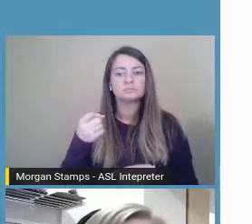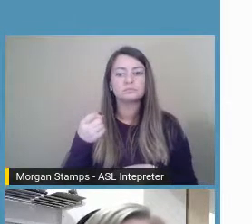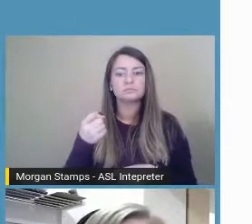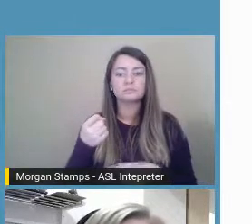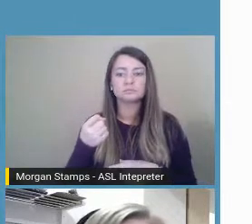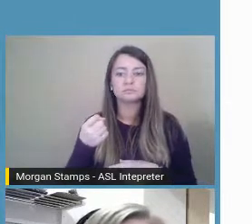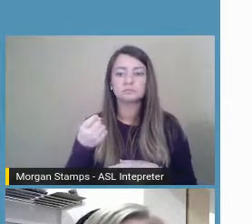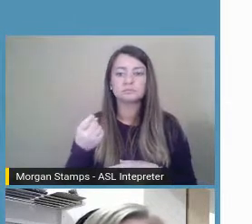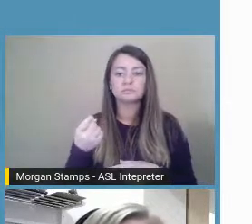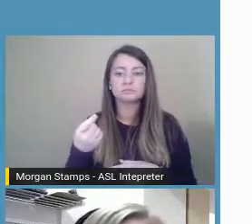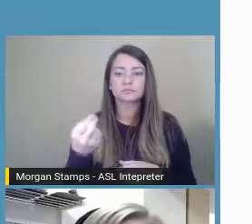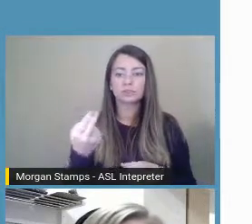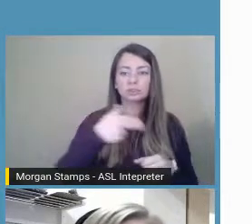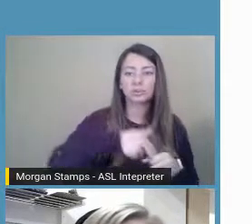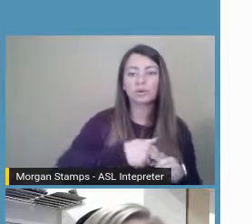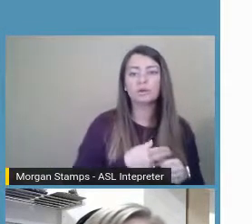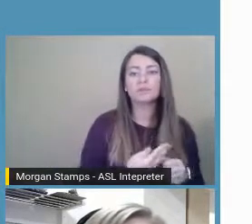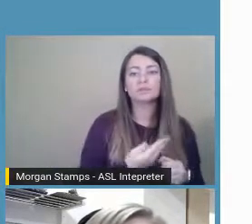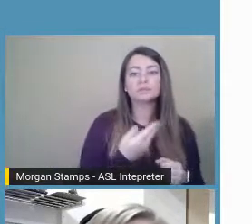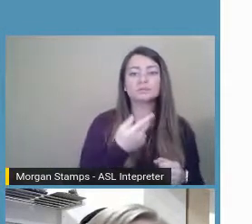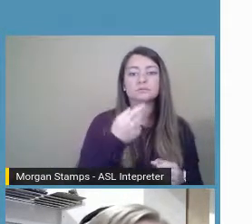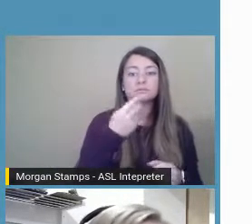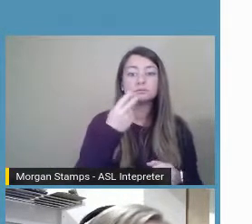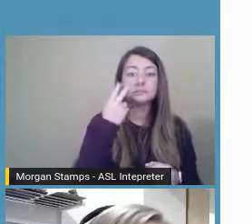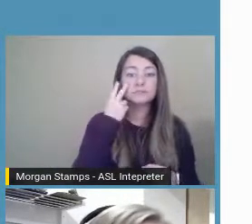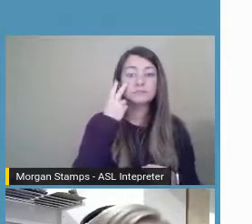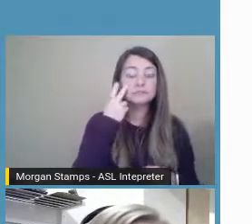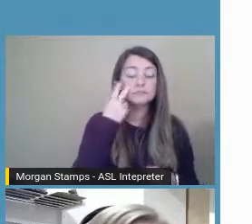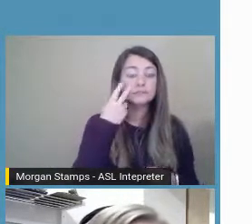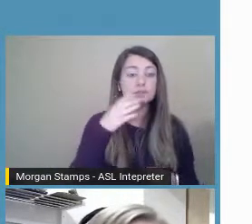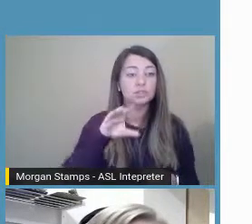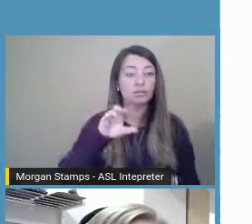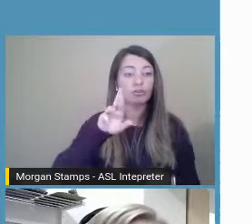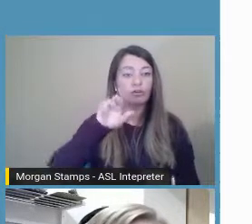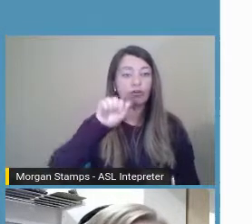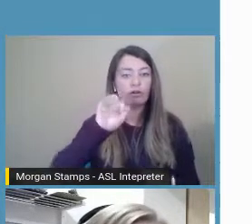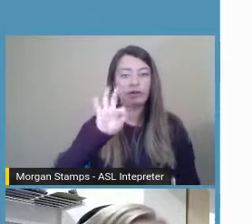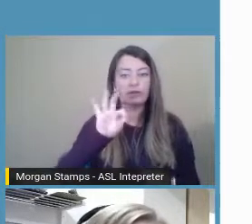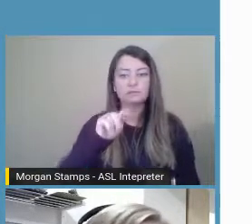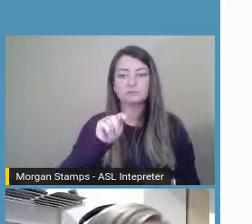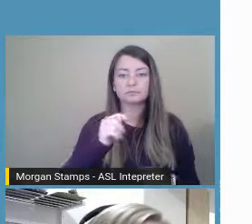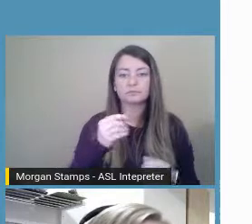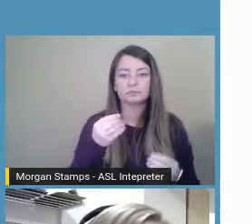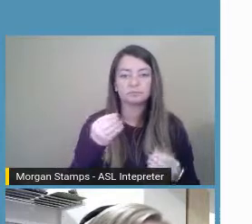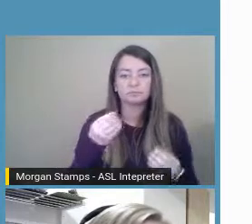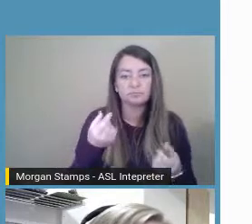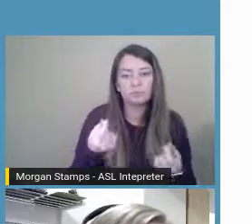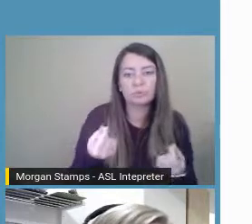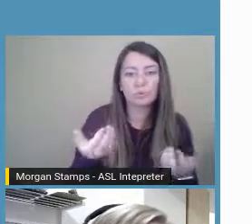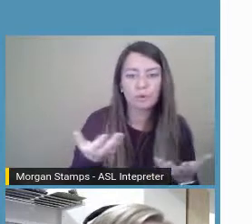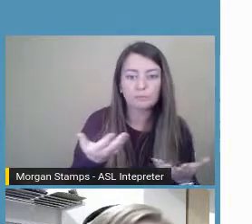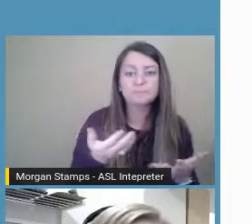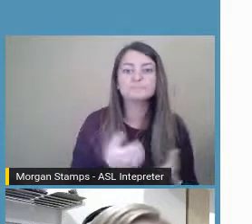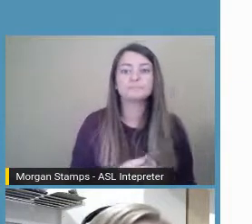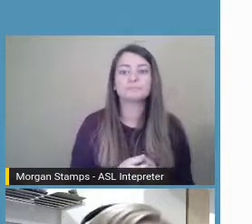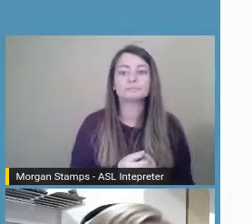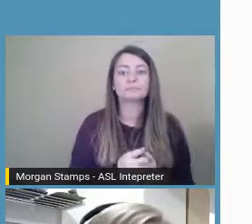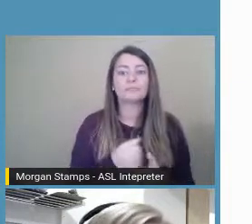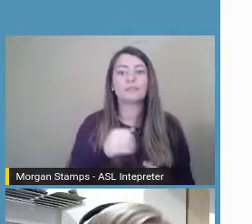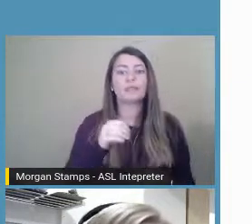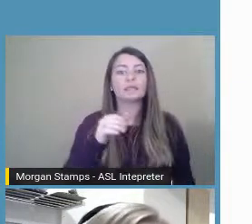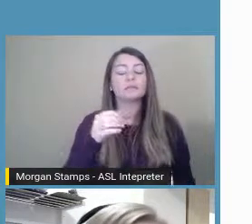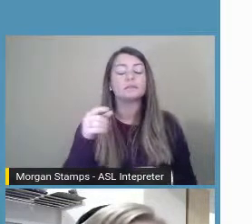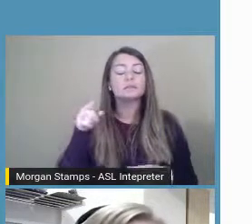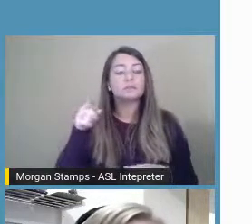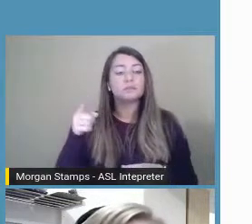what they'd been working on during the program. All of these program elements, from the bring your own craft night fit into the basic functions